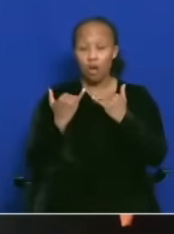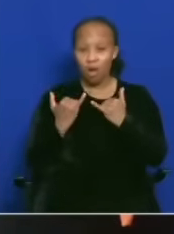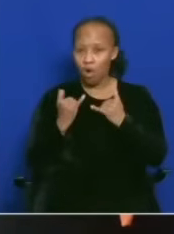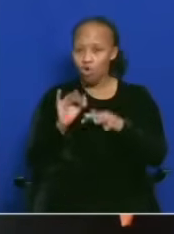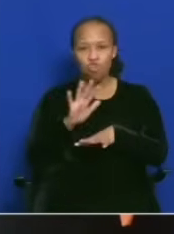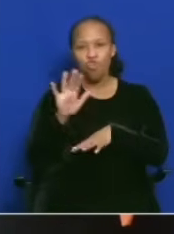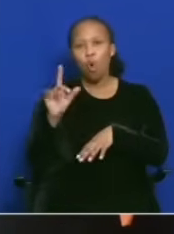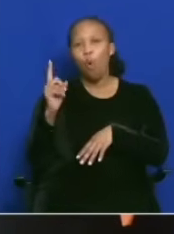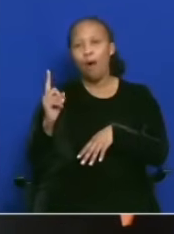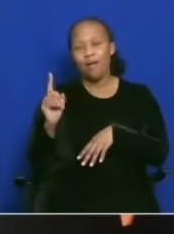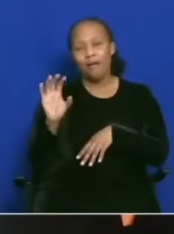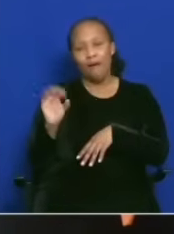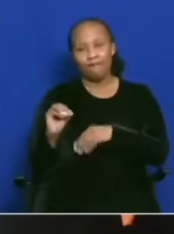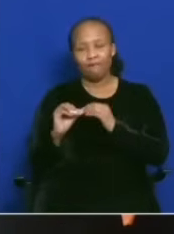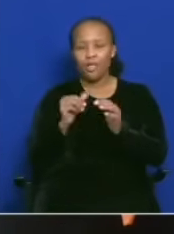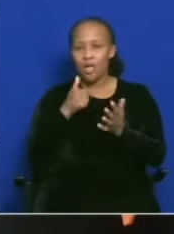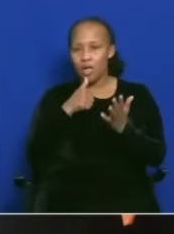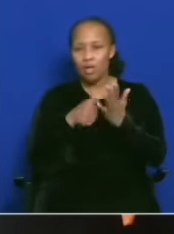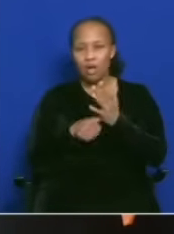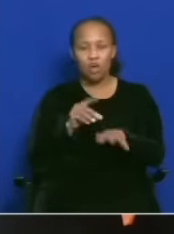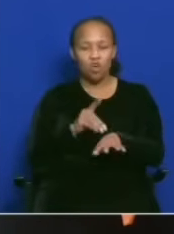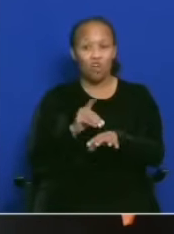Right, so let's get back to it.